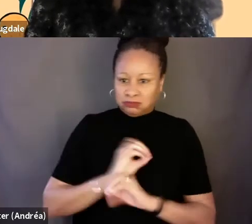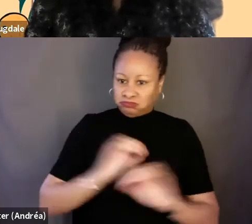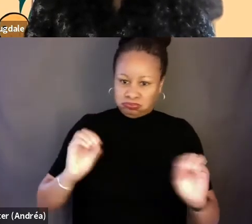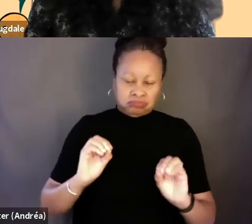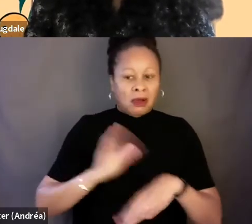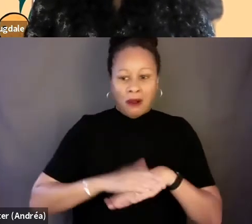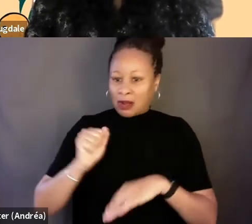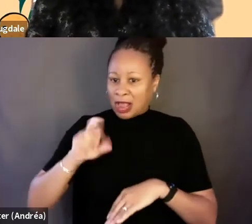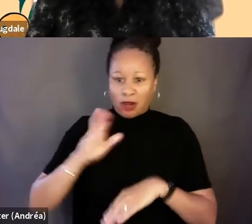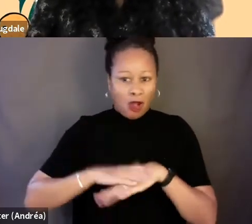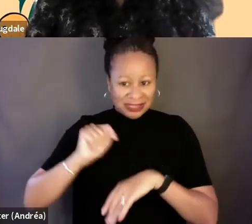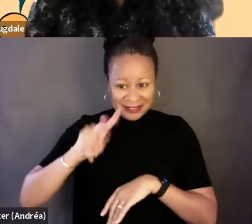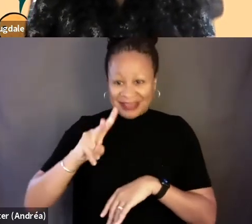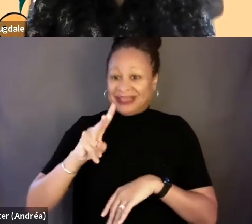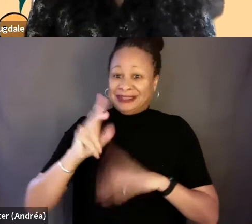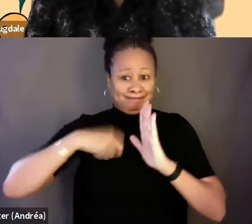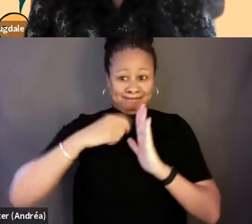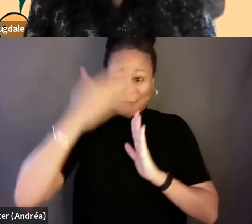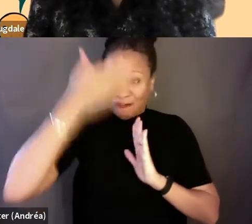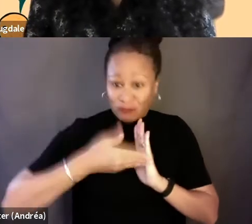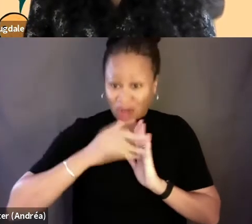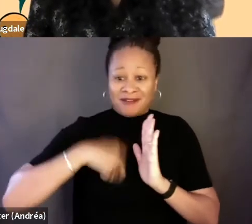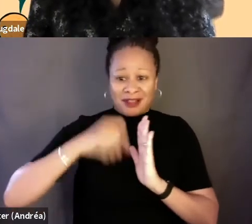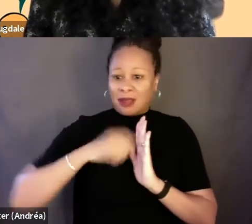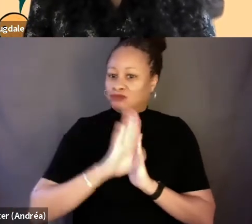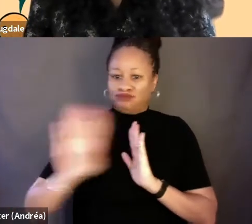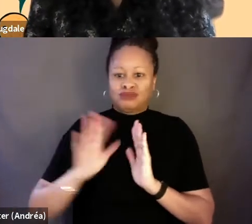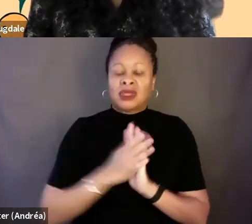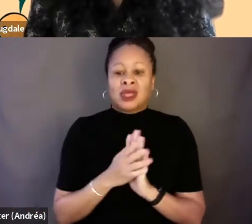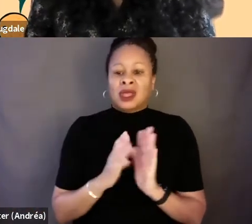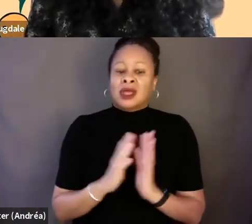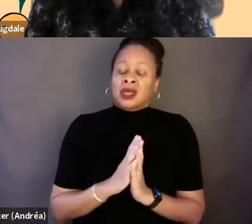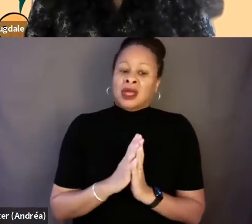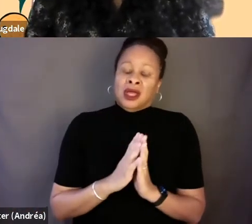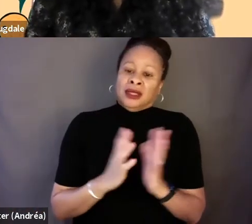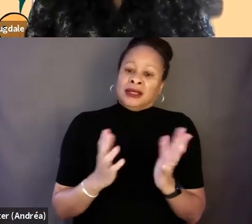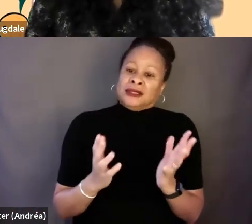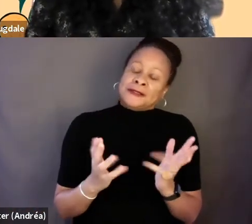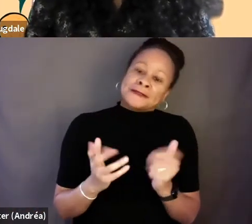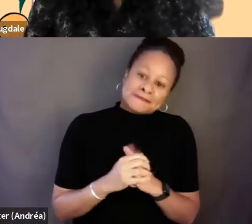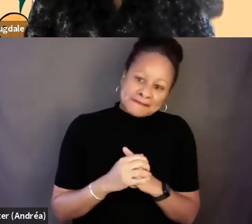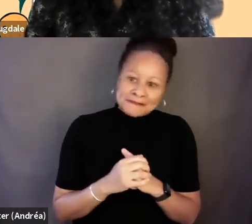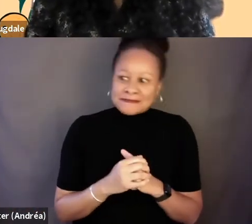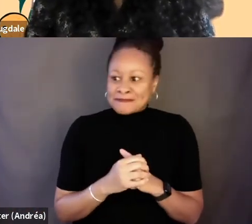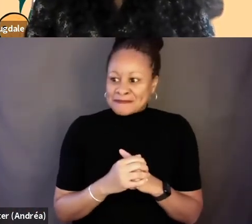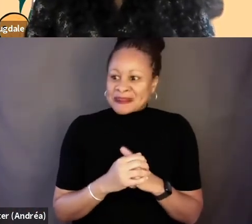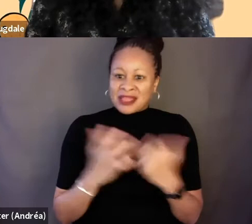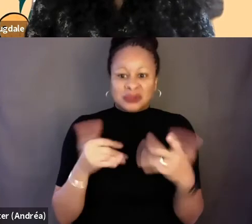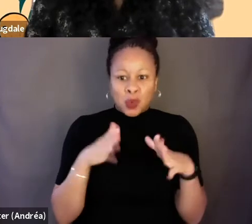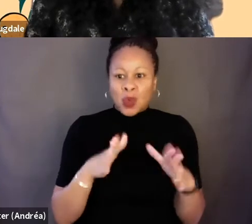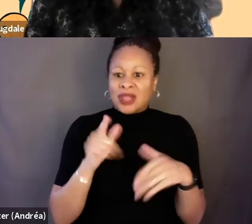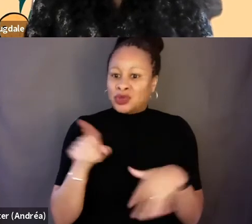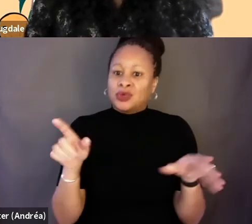air then, right? It was very much. There was a way that you were as a correspondent at a network,